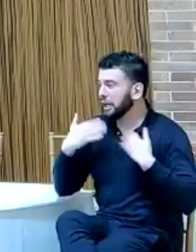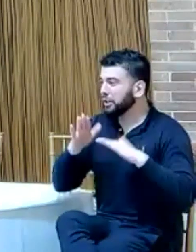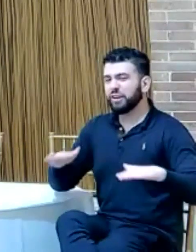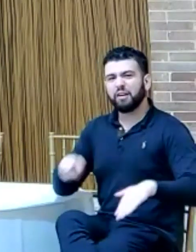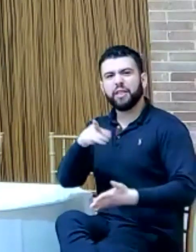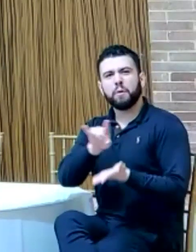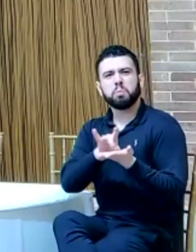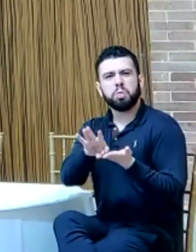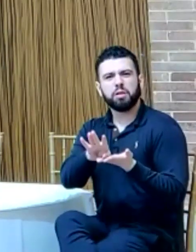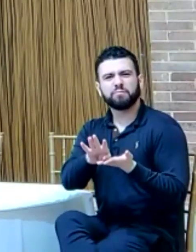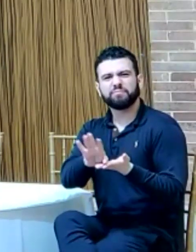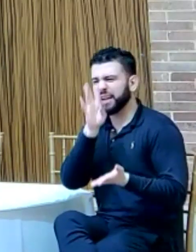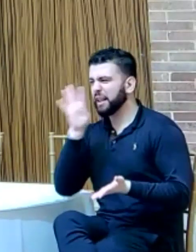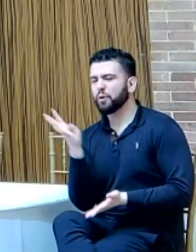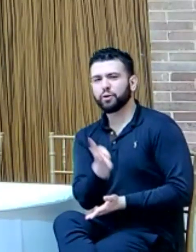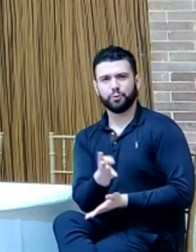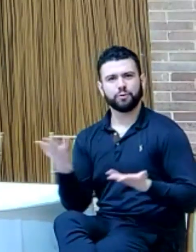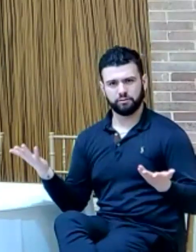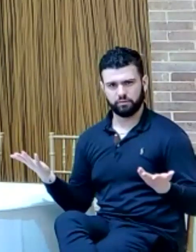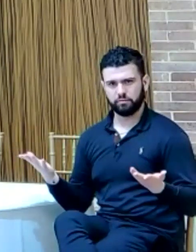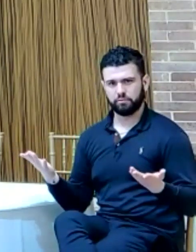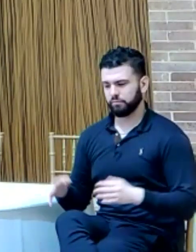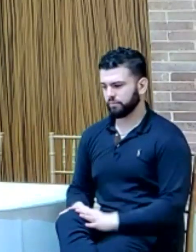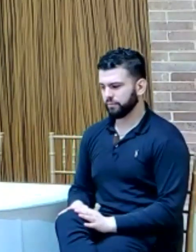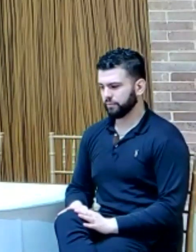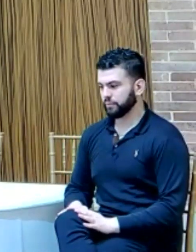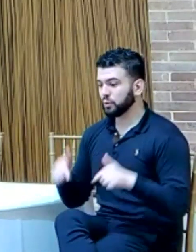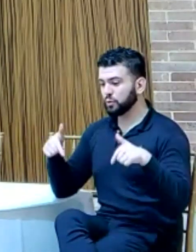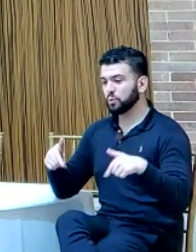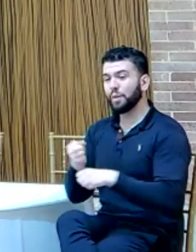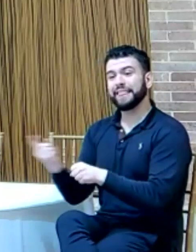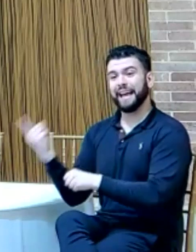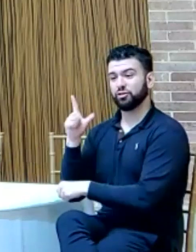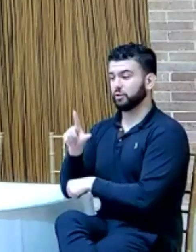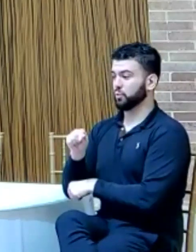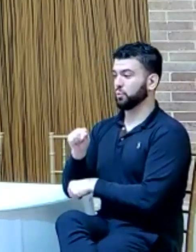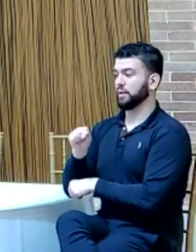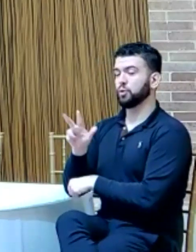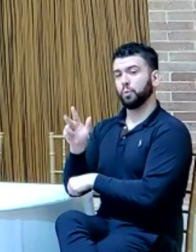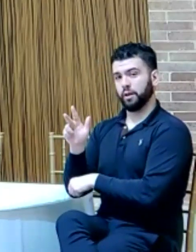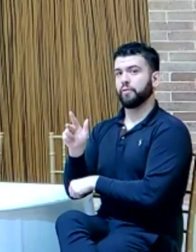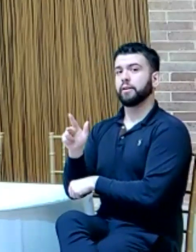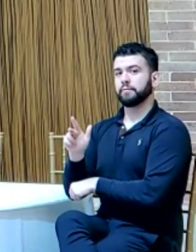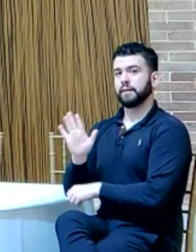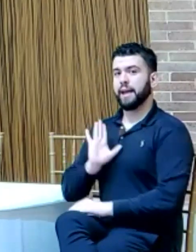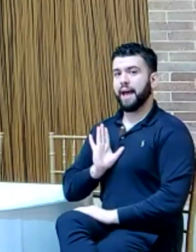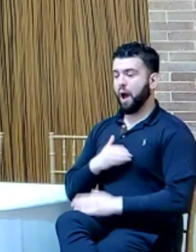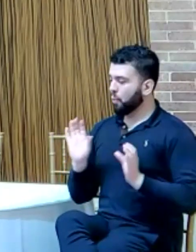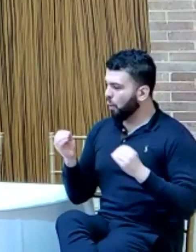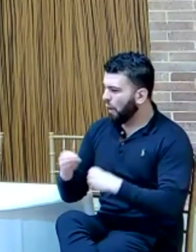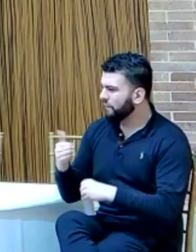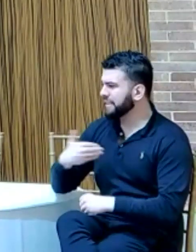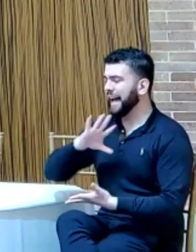Opportunity so in fiscal F fiscal 2023 our office handled about 88,200